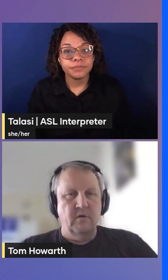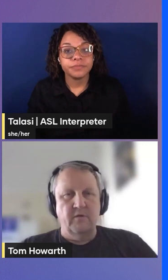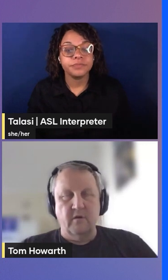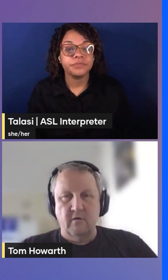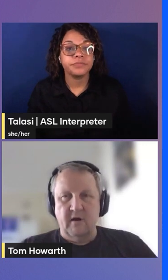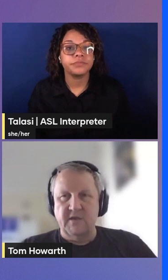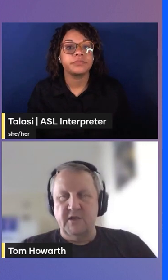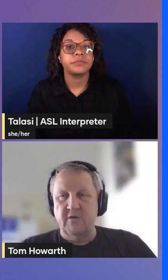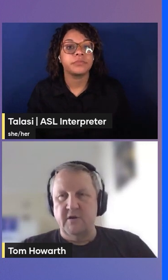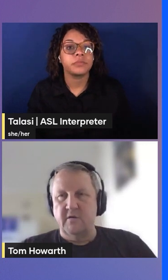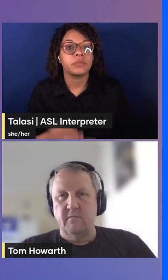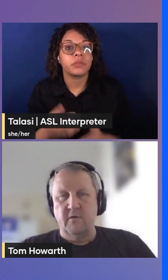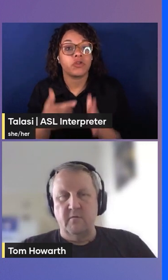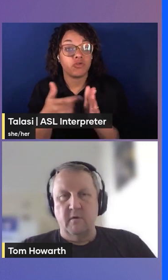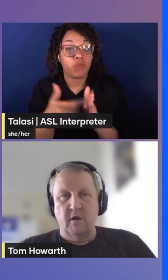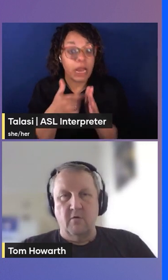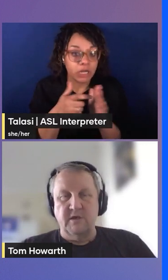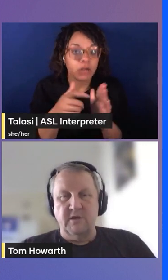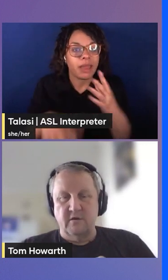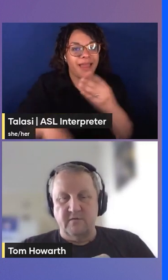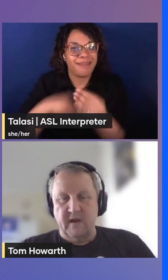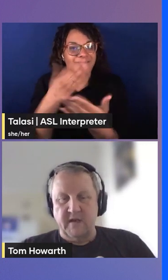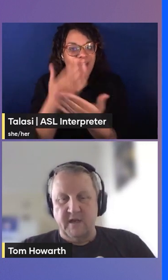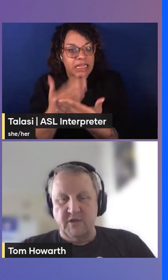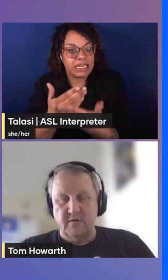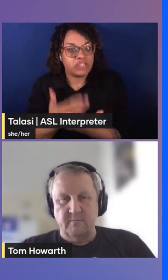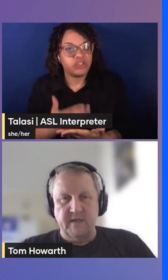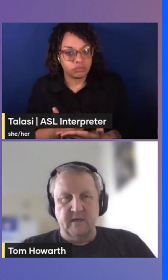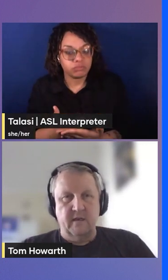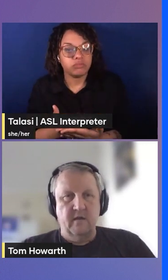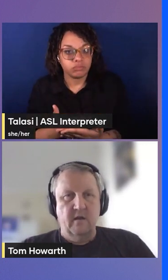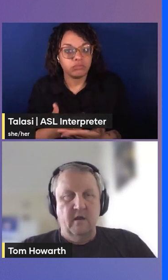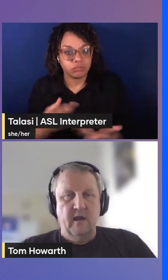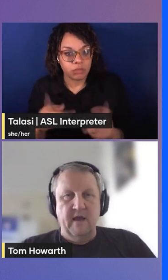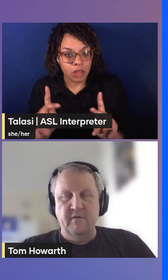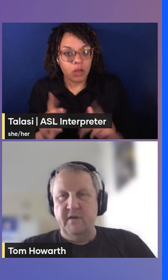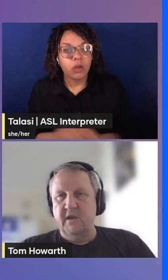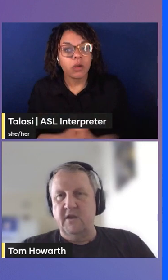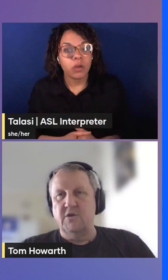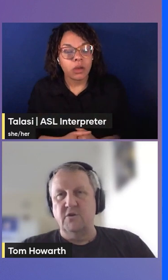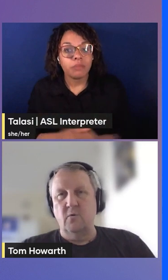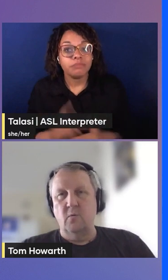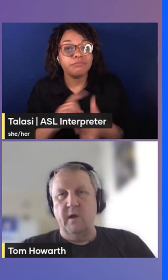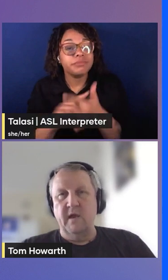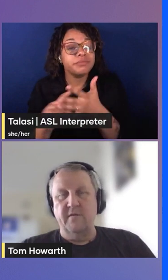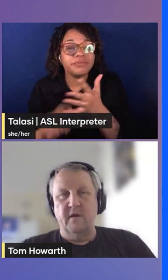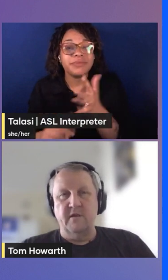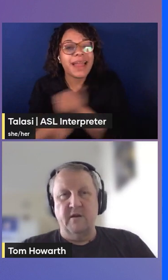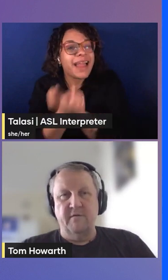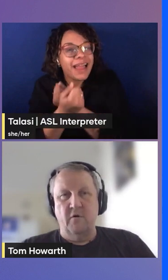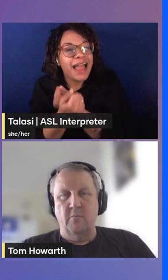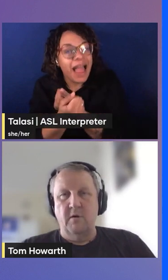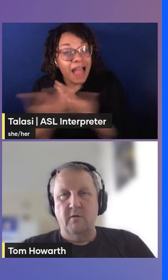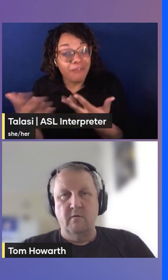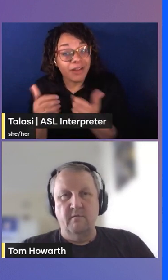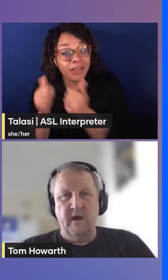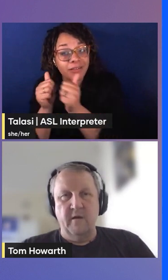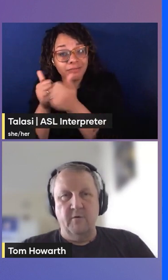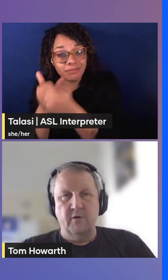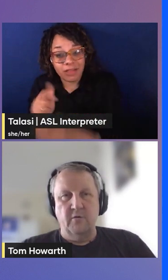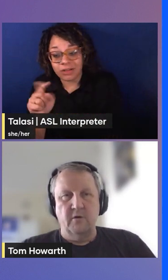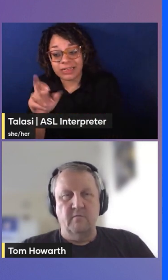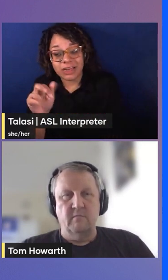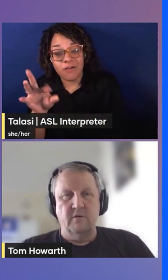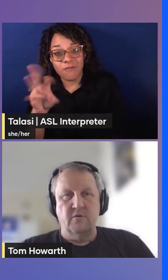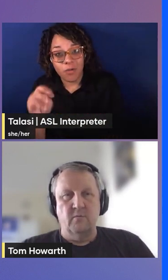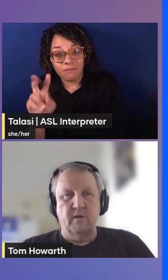validation and the criteria that goes into those validation. Basically, everything you can do with a Terraform